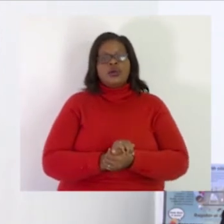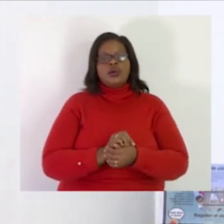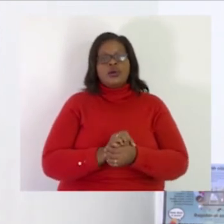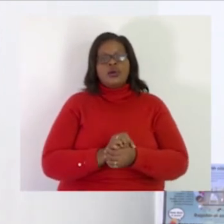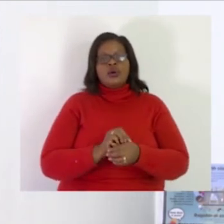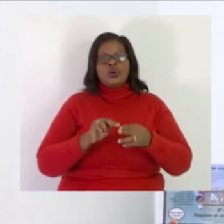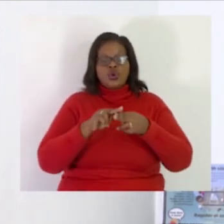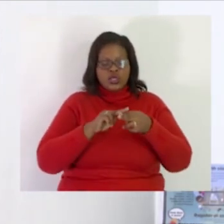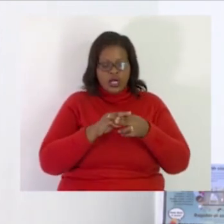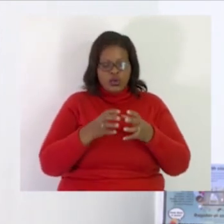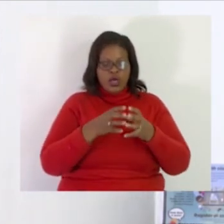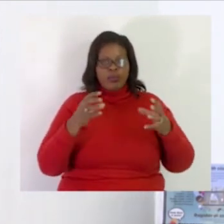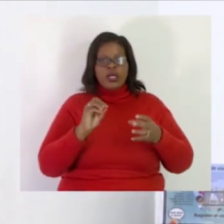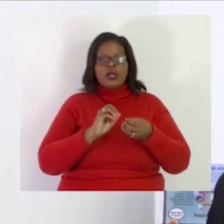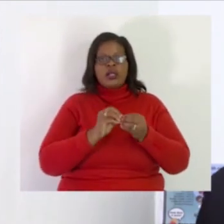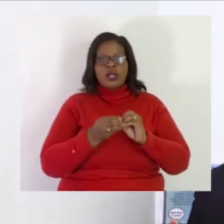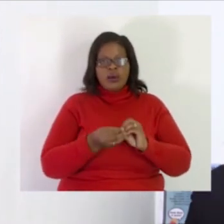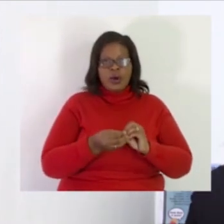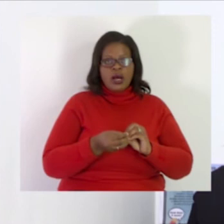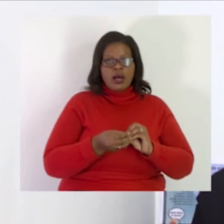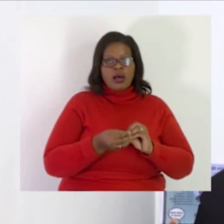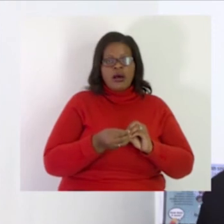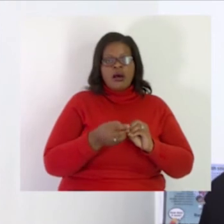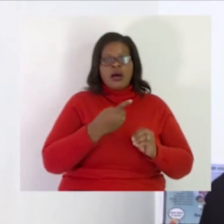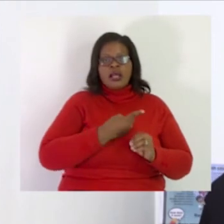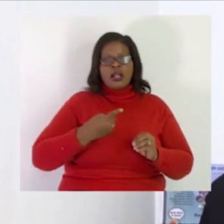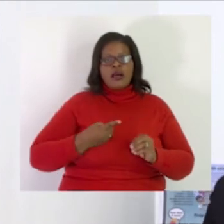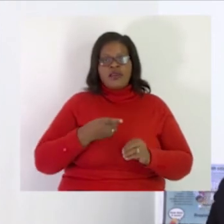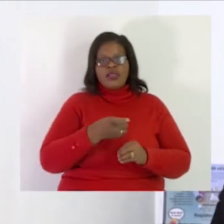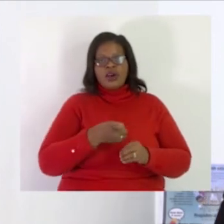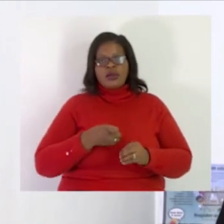you start with the biggest number, which is